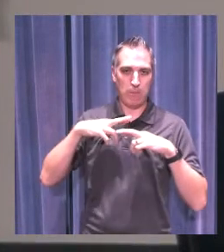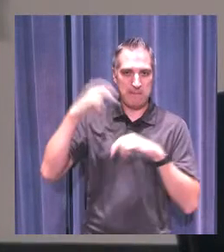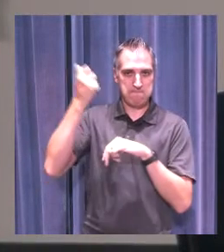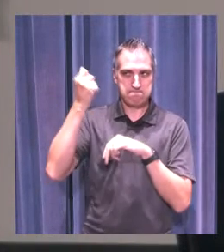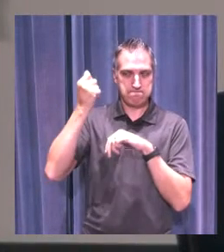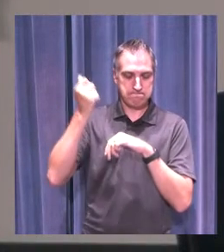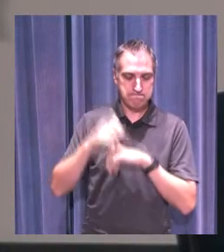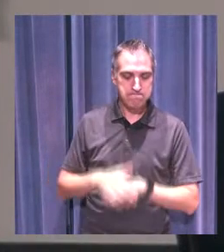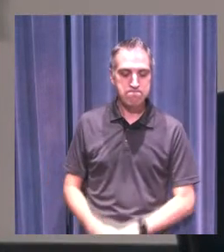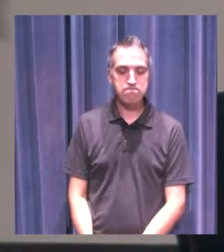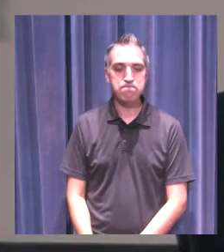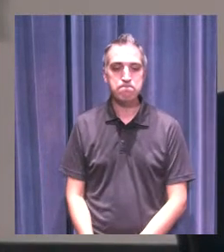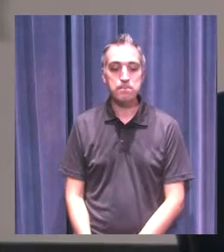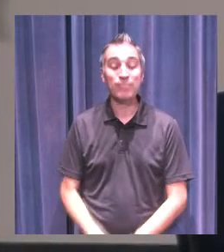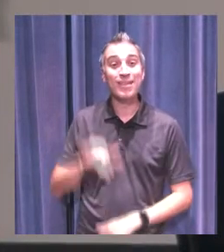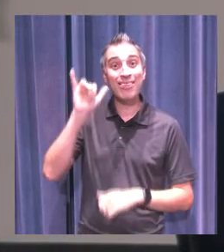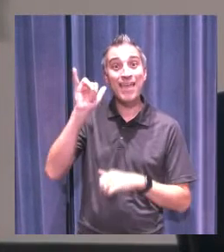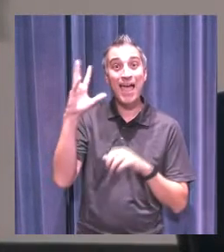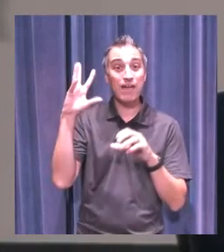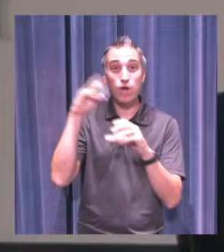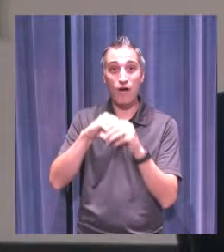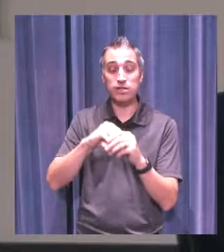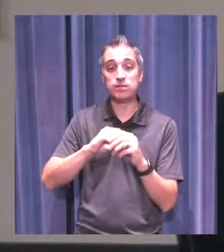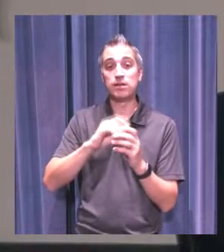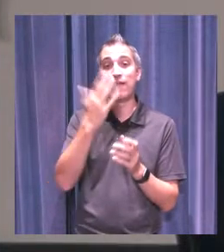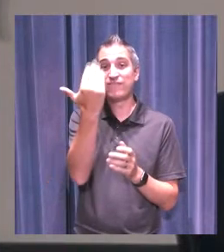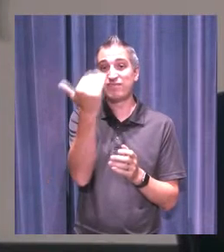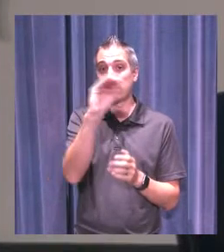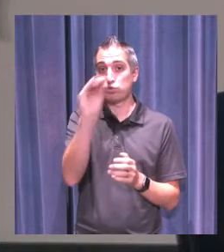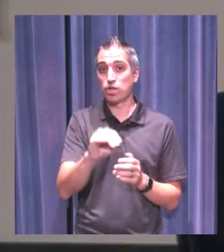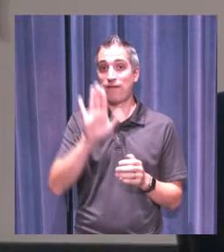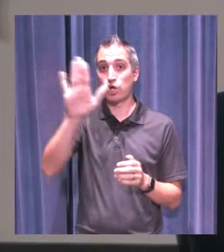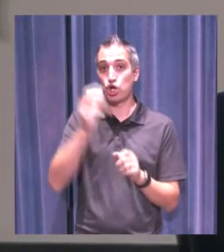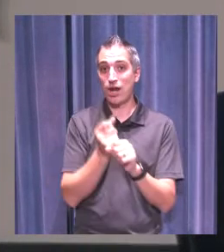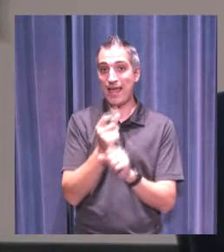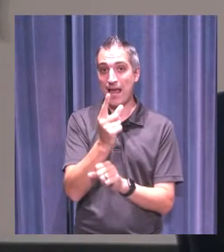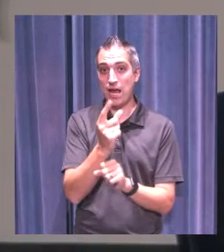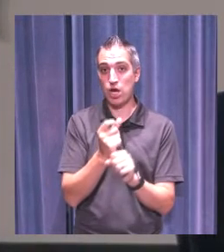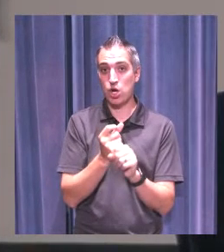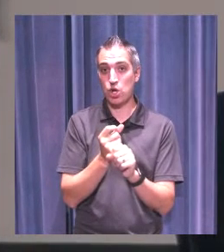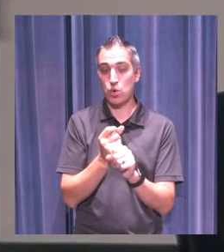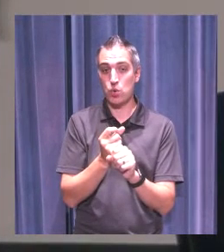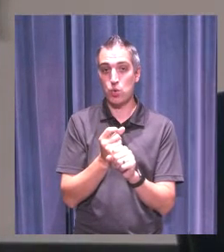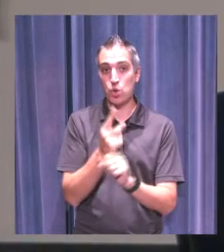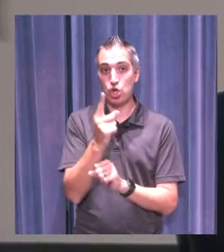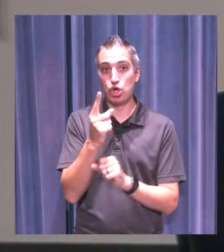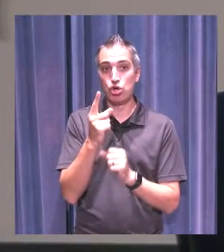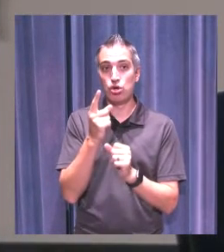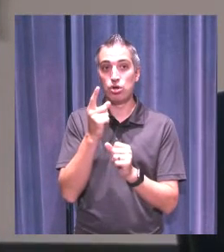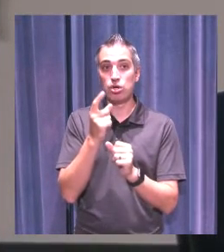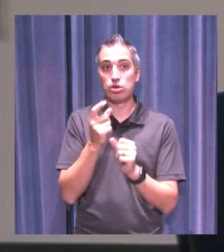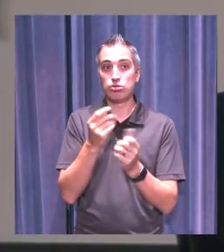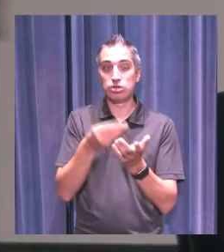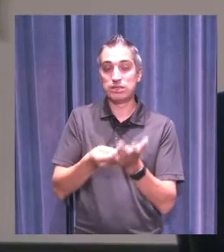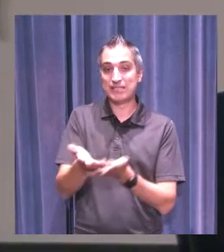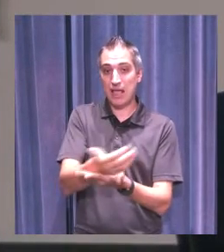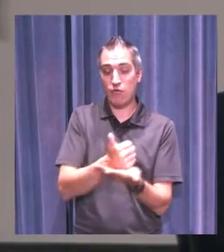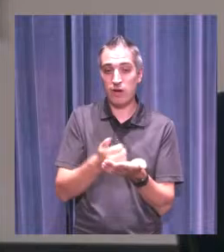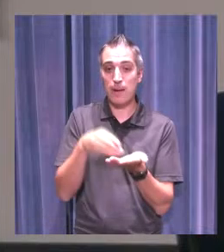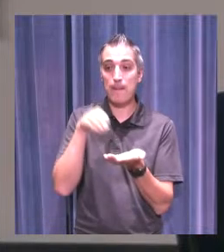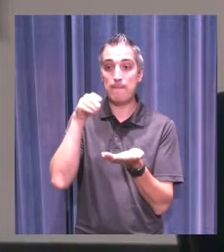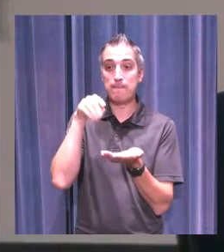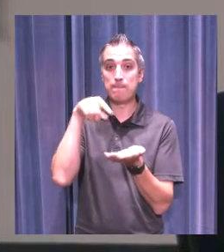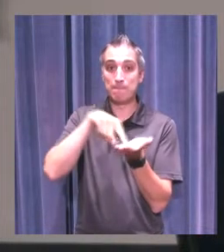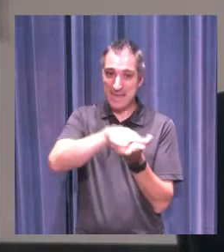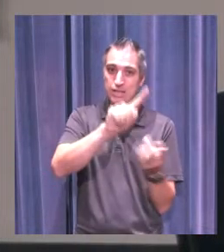The amount of the contribution shall be 15% of her annual yearly salary actually paid